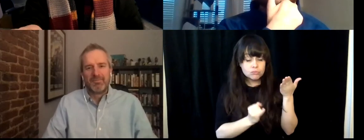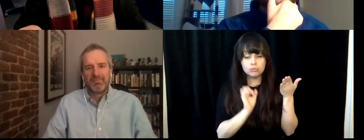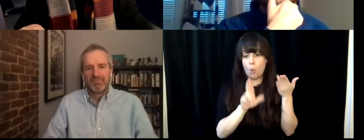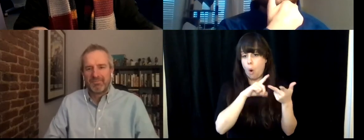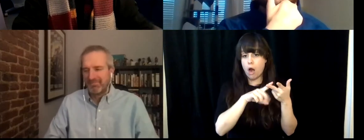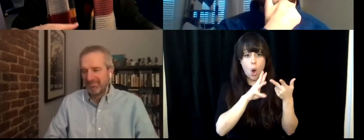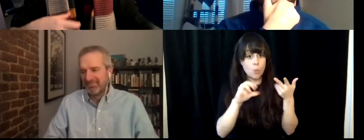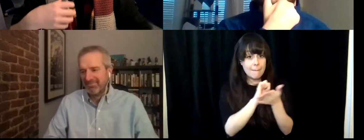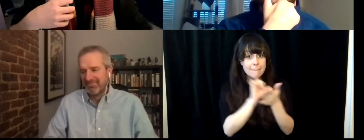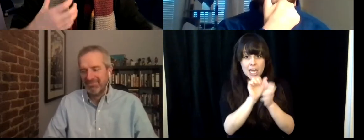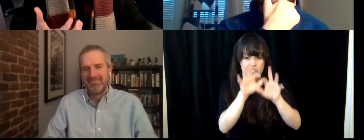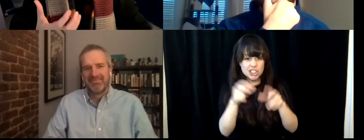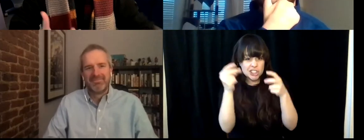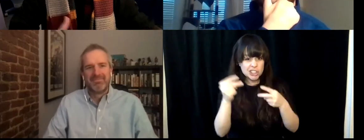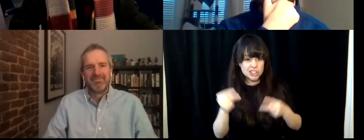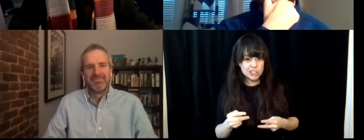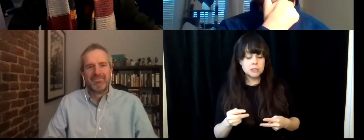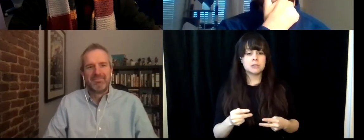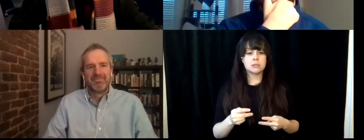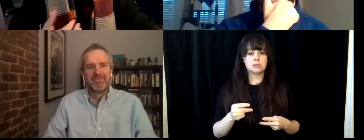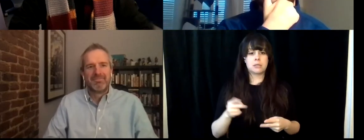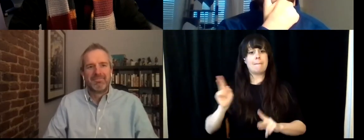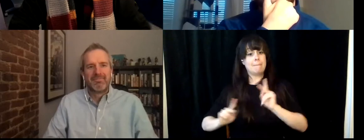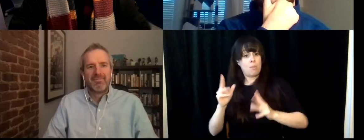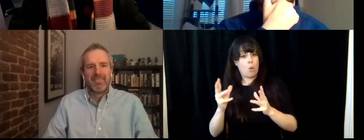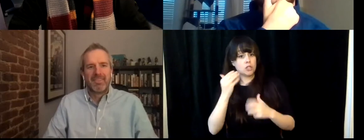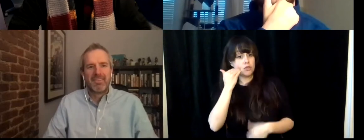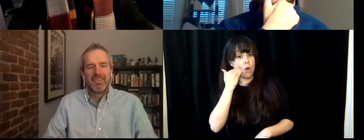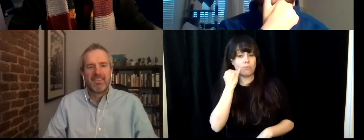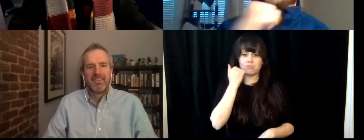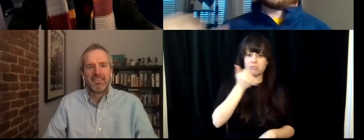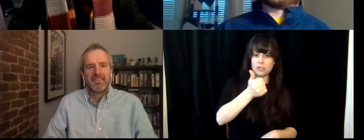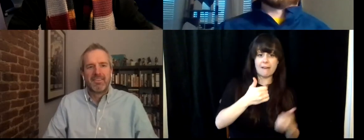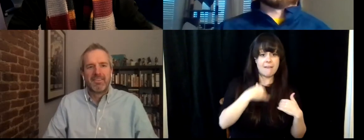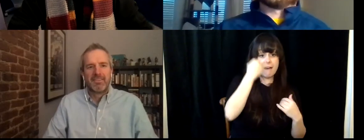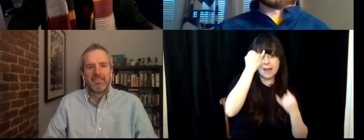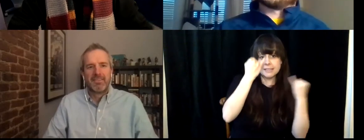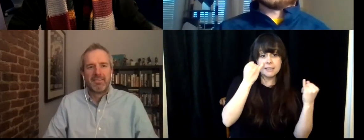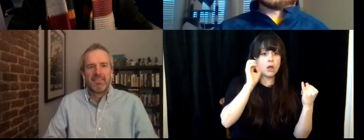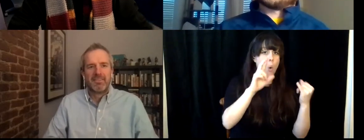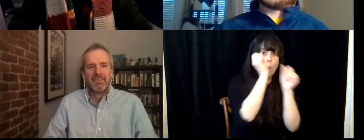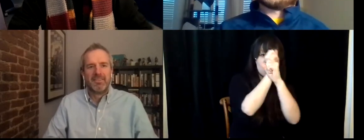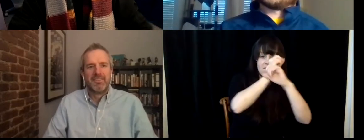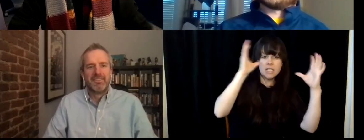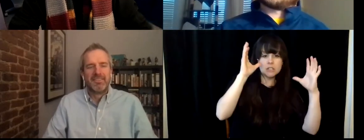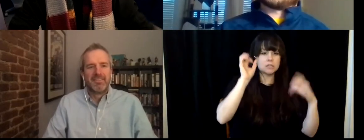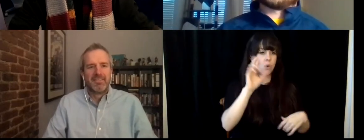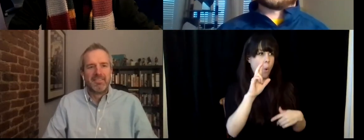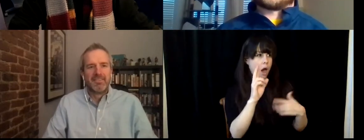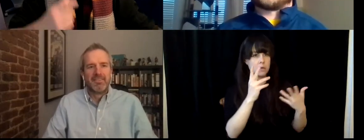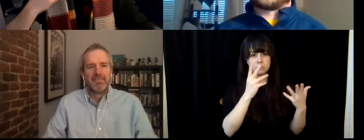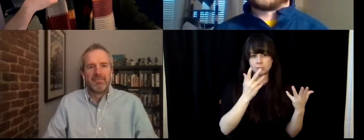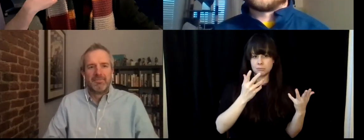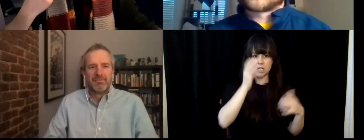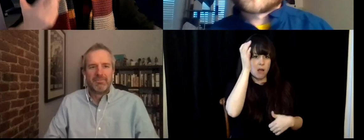page. What people want to know is that if you have an idea or a vision or, you know, things like that,